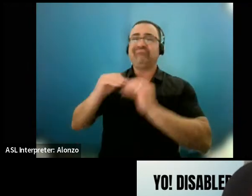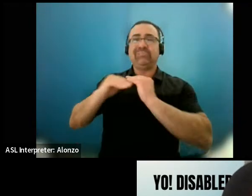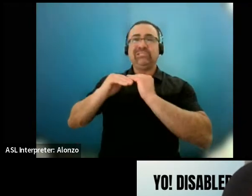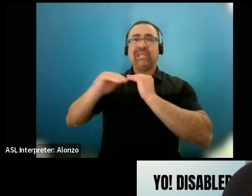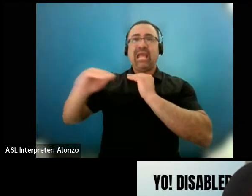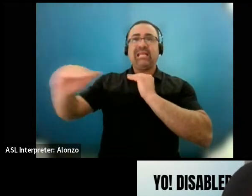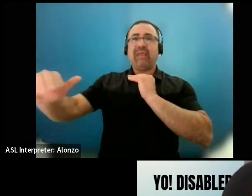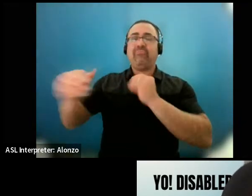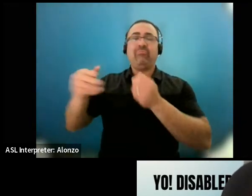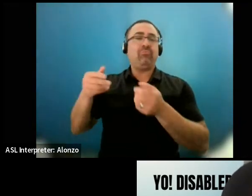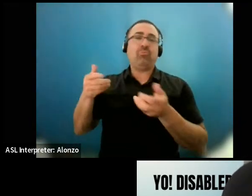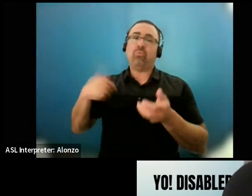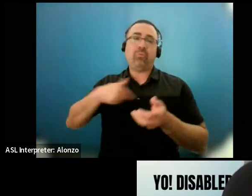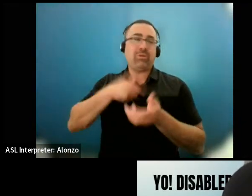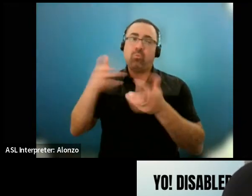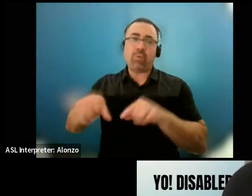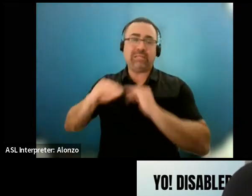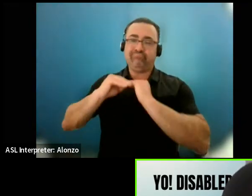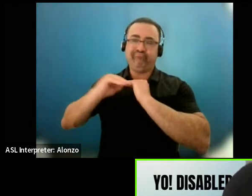that.